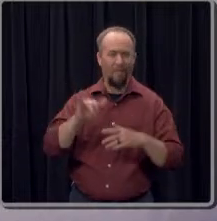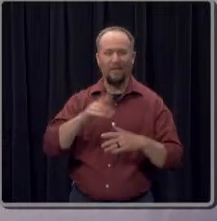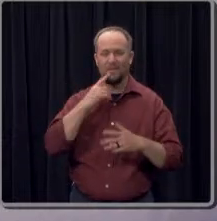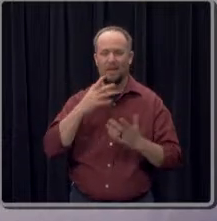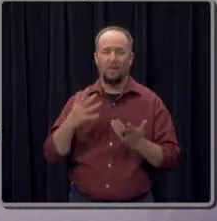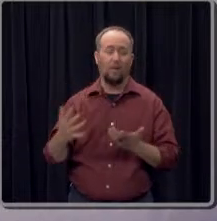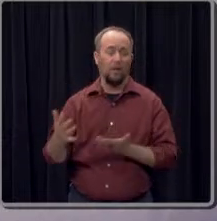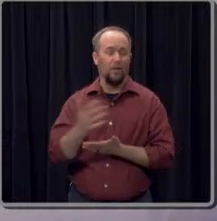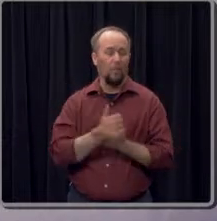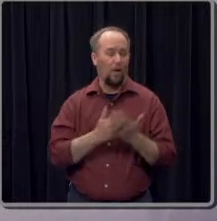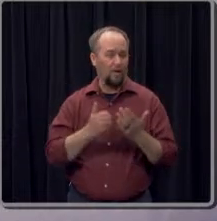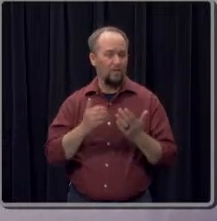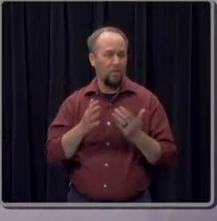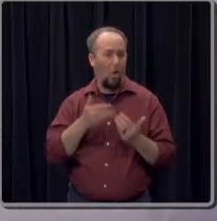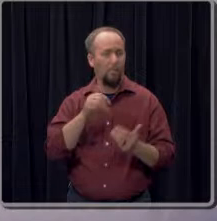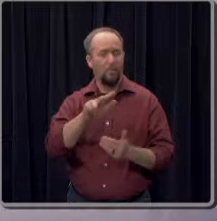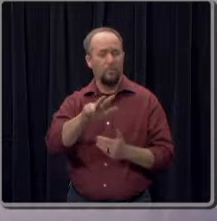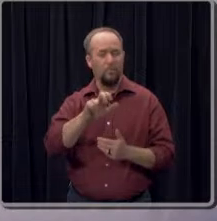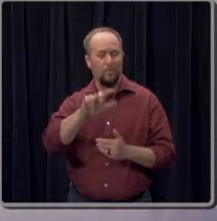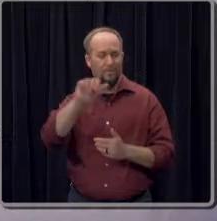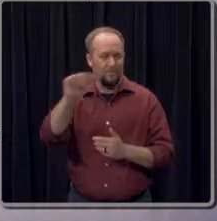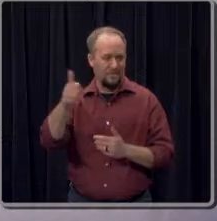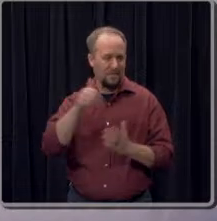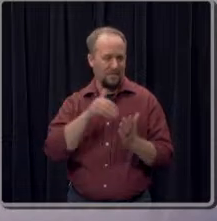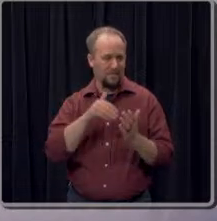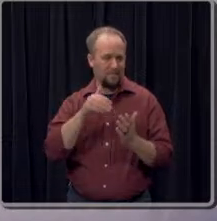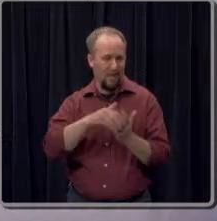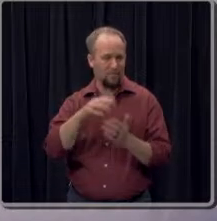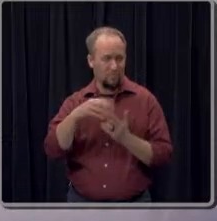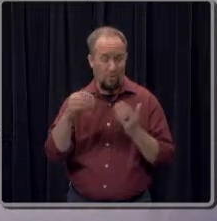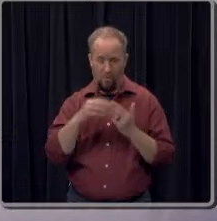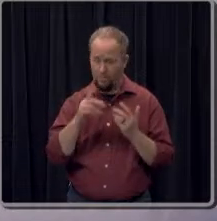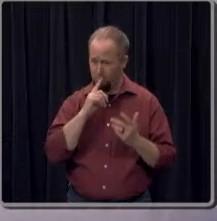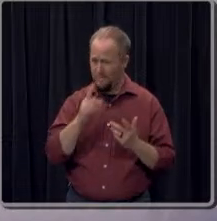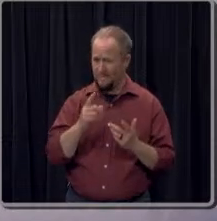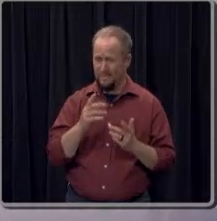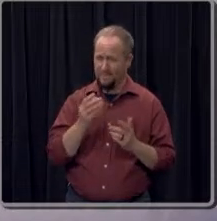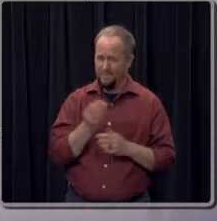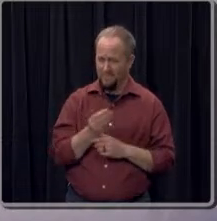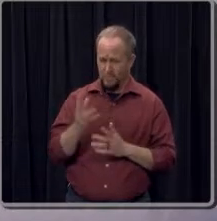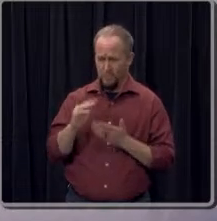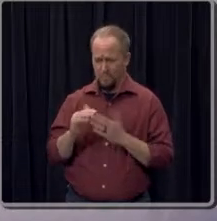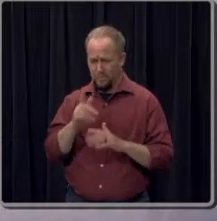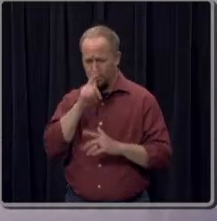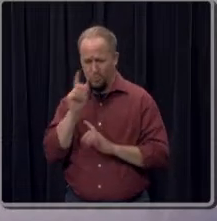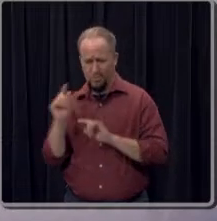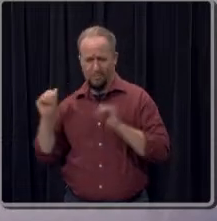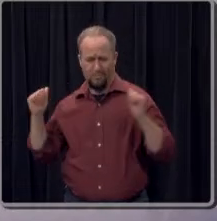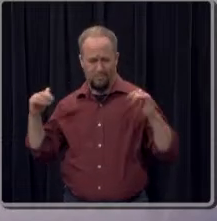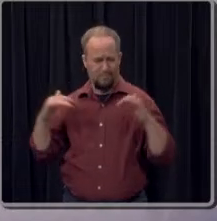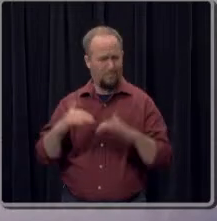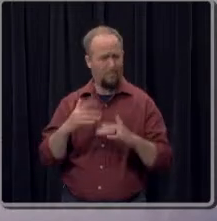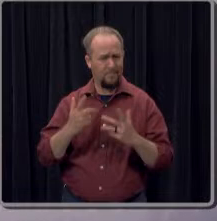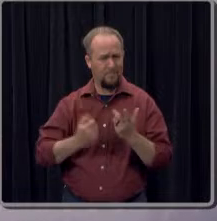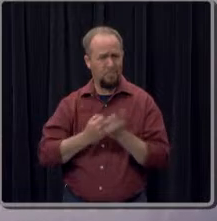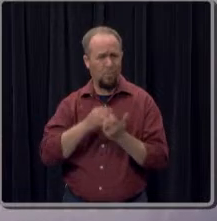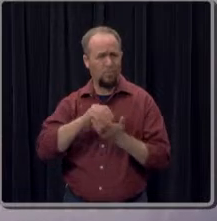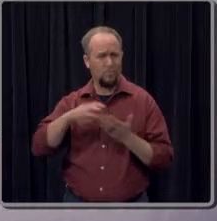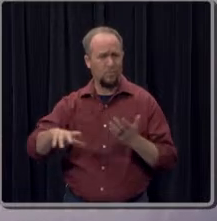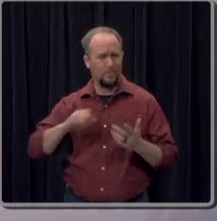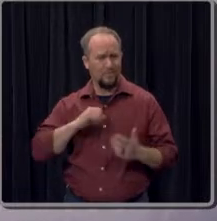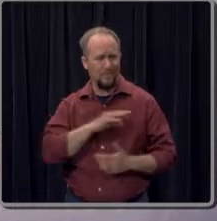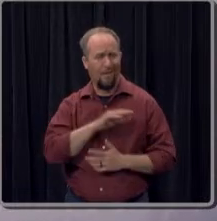almost $310,000. And, there's not too many communities that could come together to support students and staff